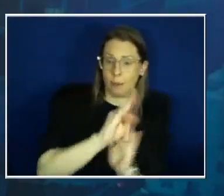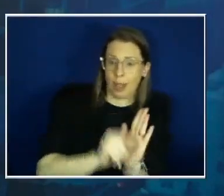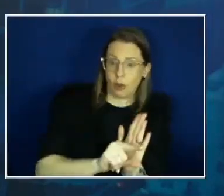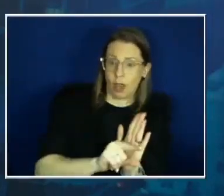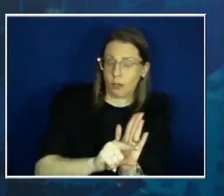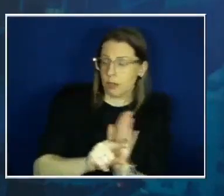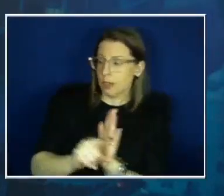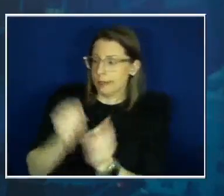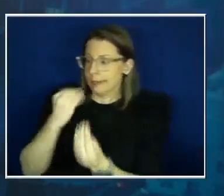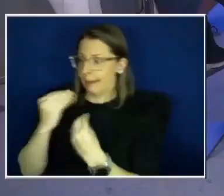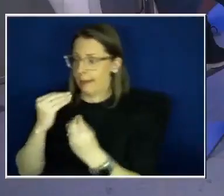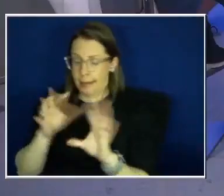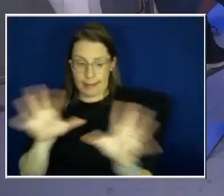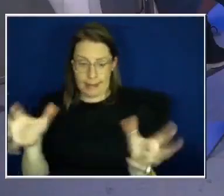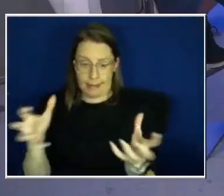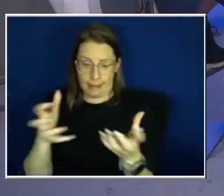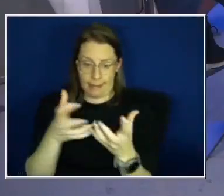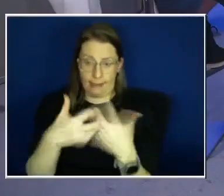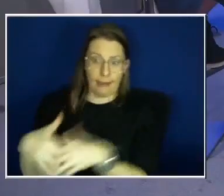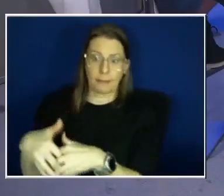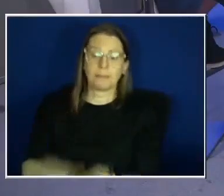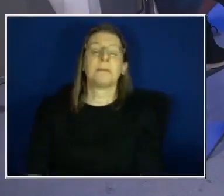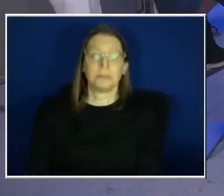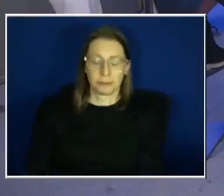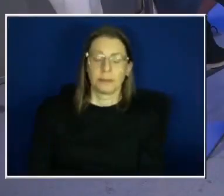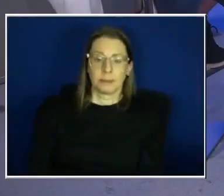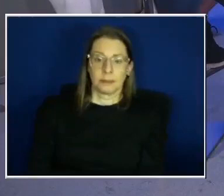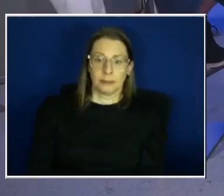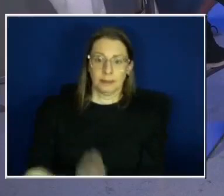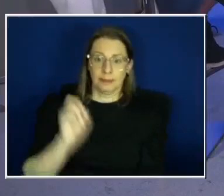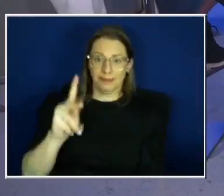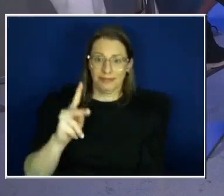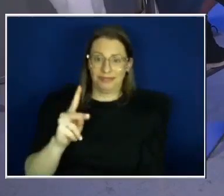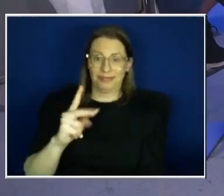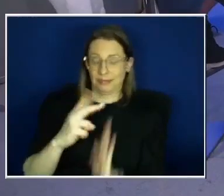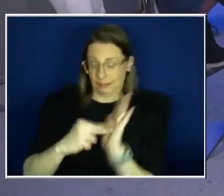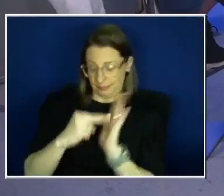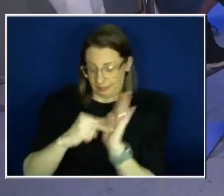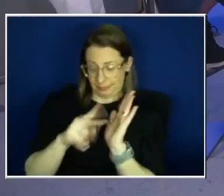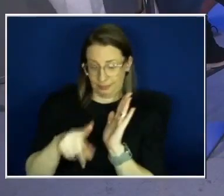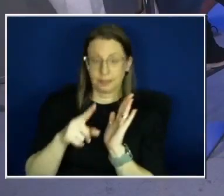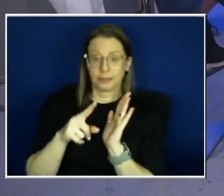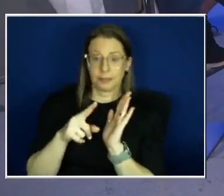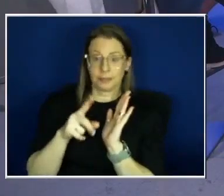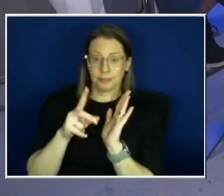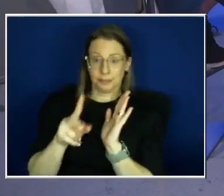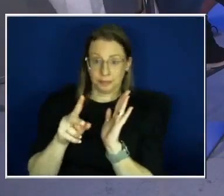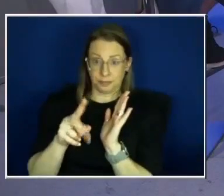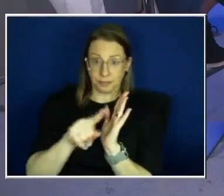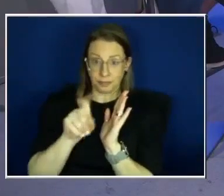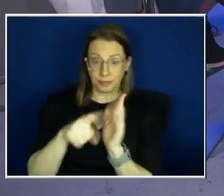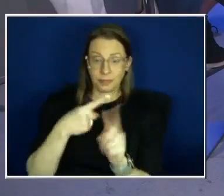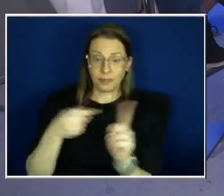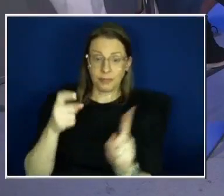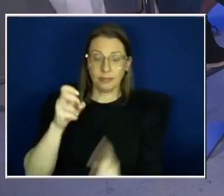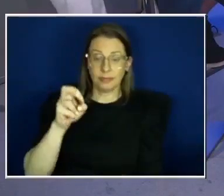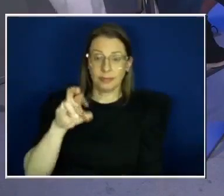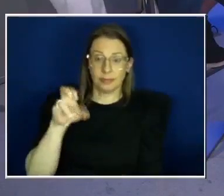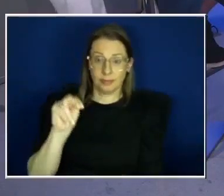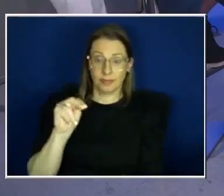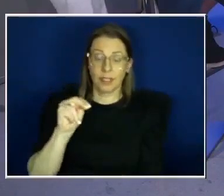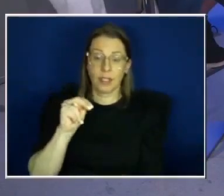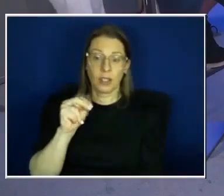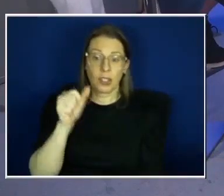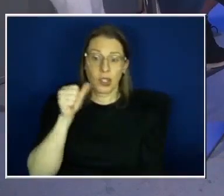that we're bringing the two together. Okay, I'm just reading this blindly right now. Question from Aaron. Girls sports are